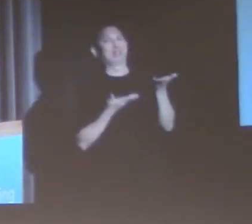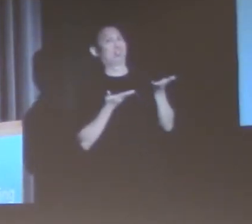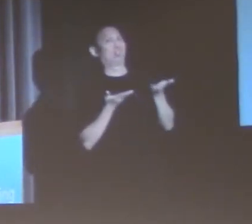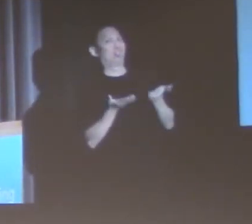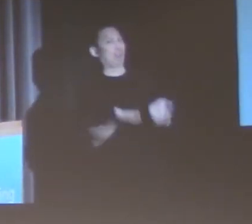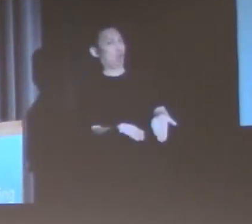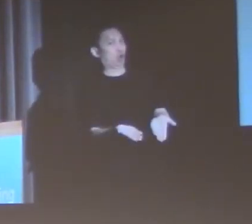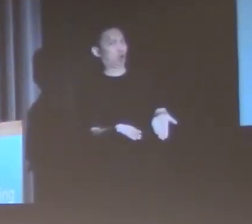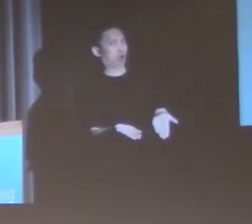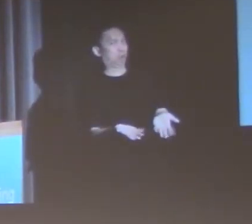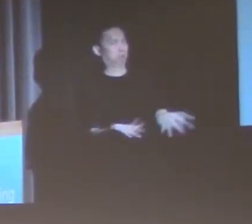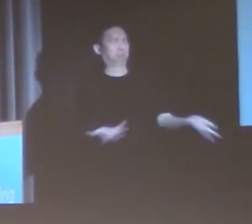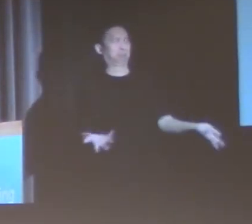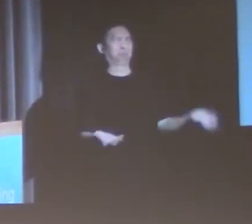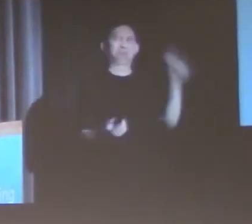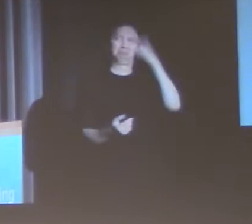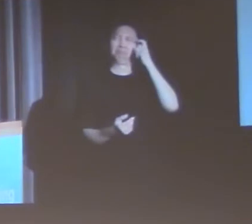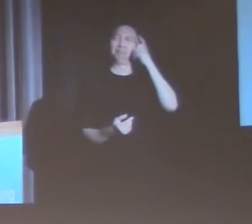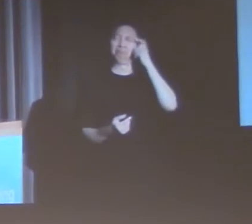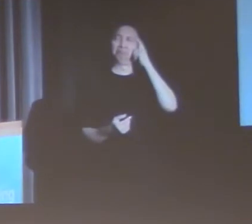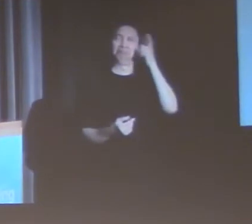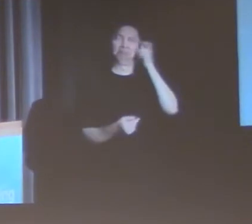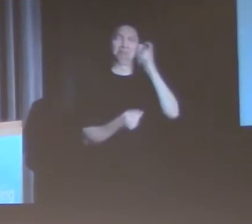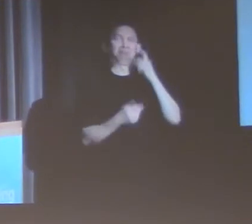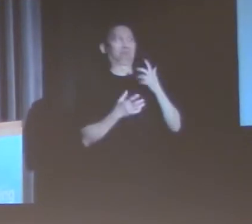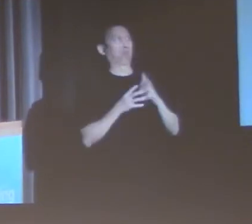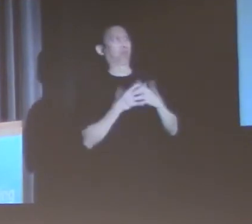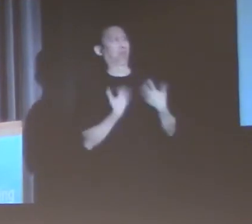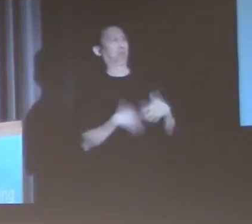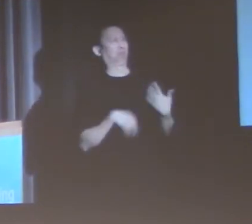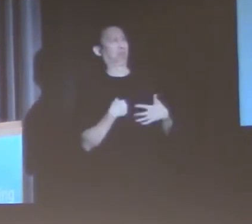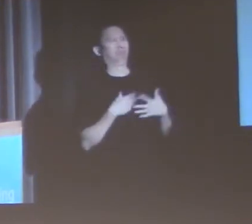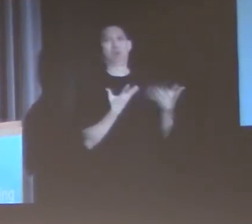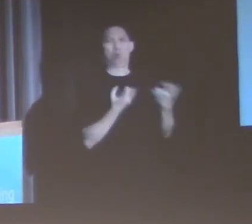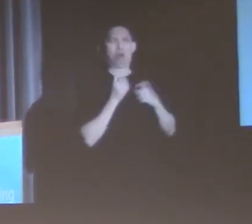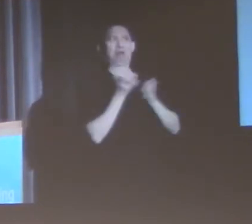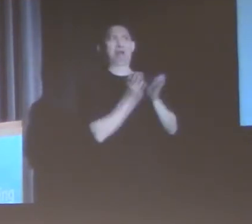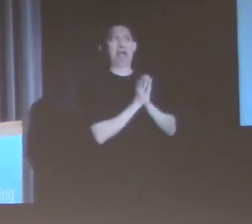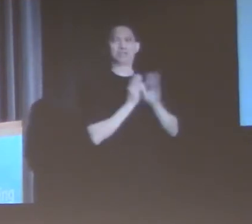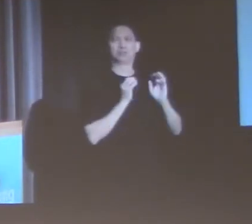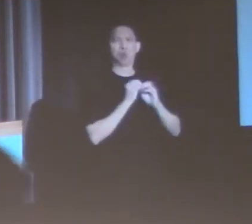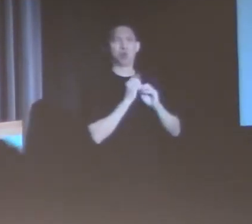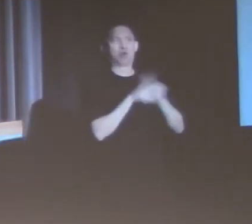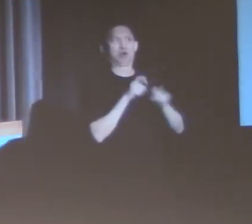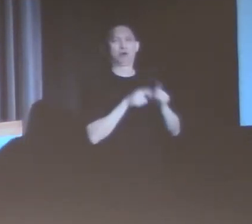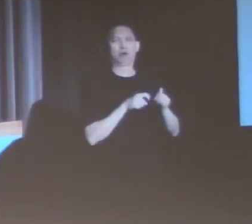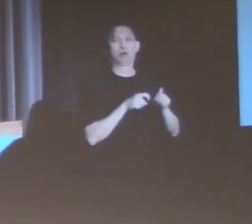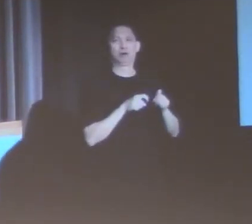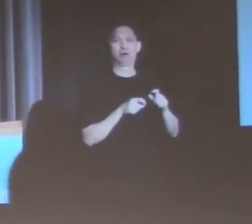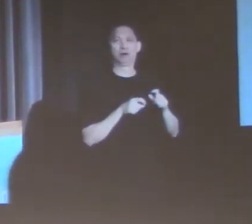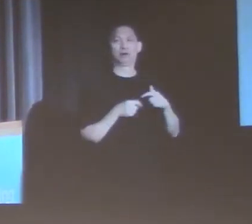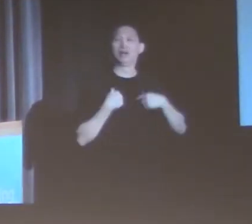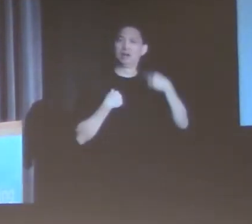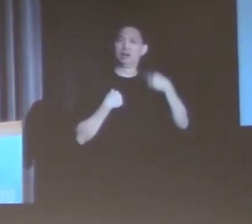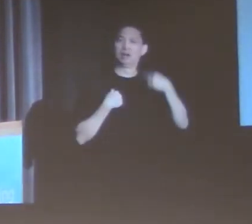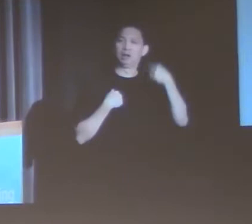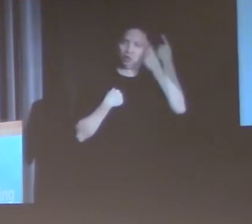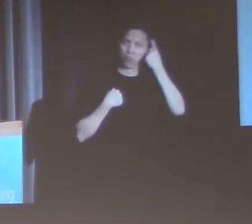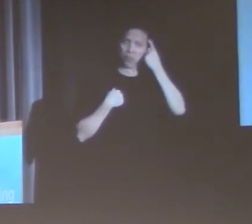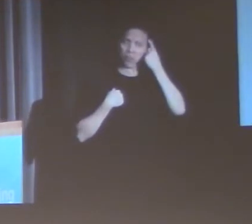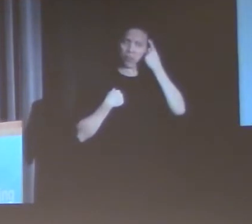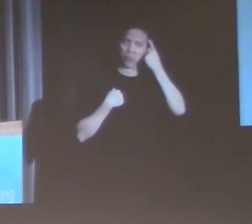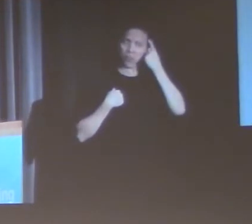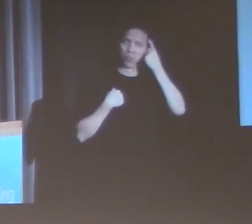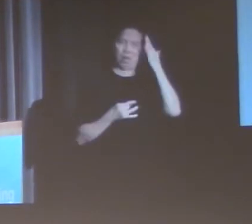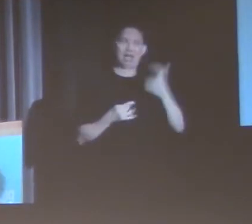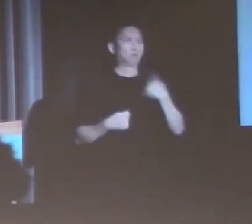so many questions, and I realized like the reason I was so interested is because I was the only other